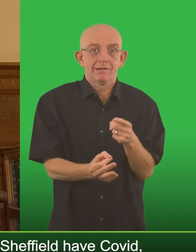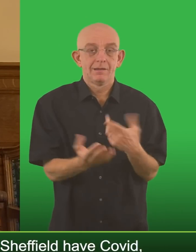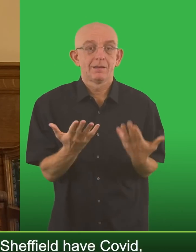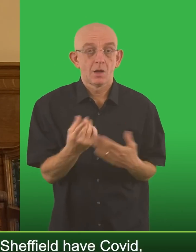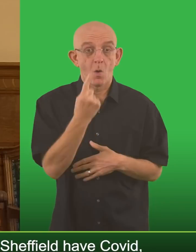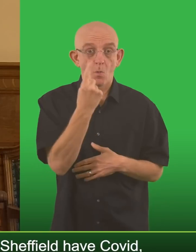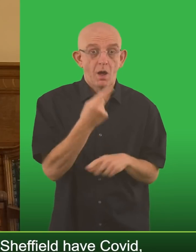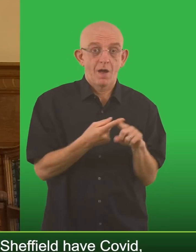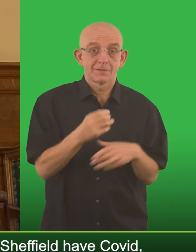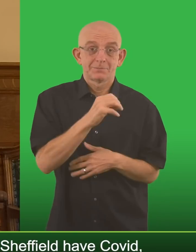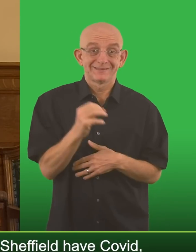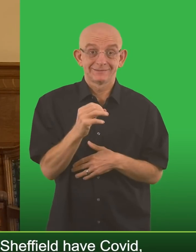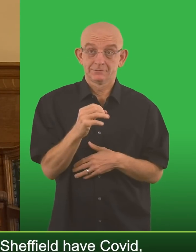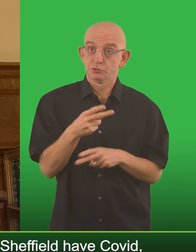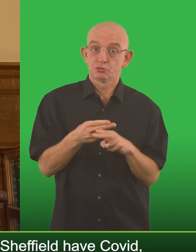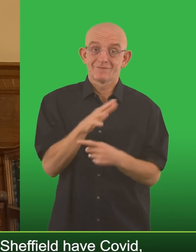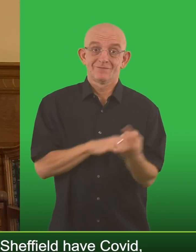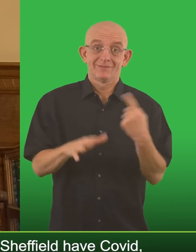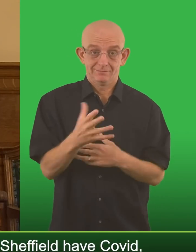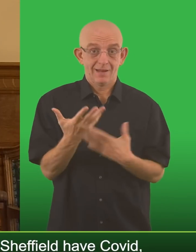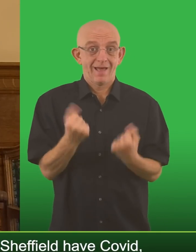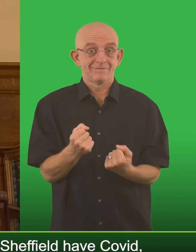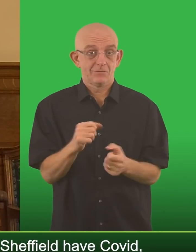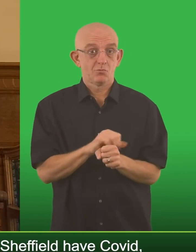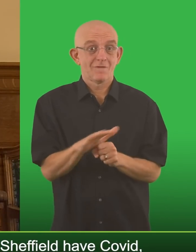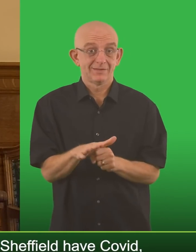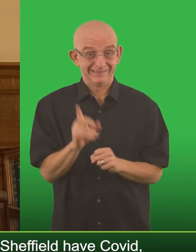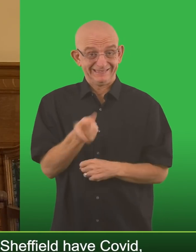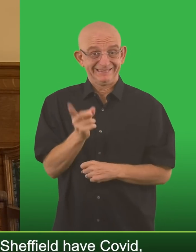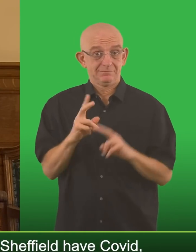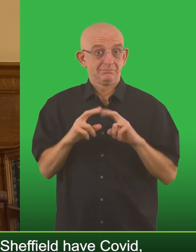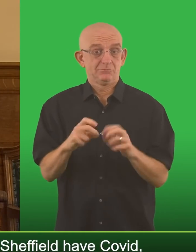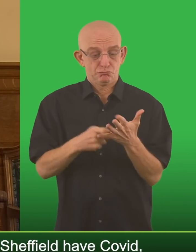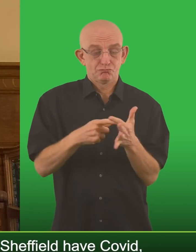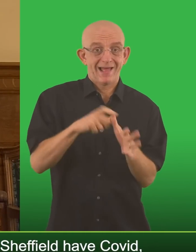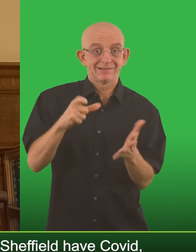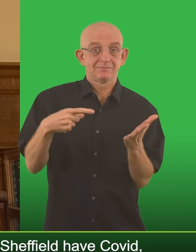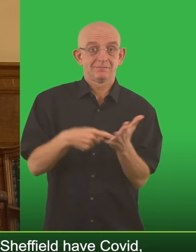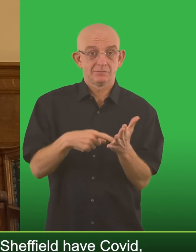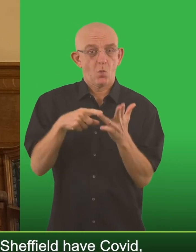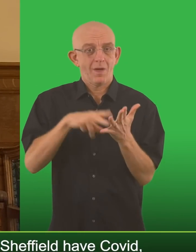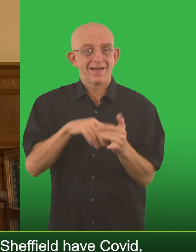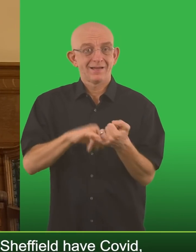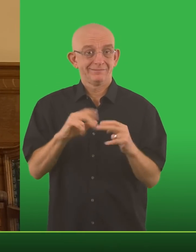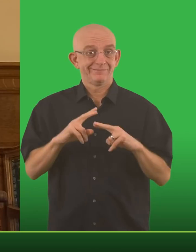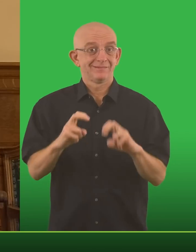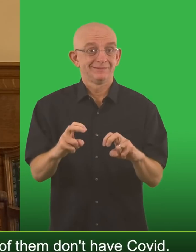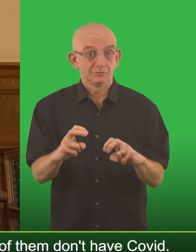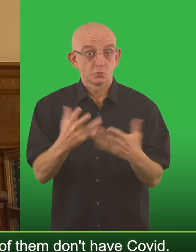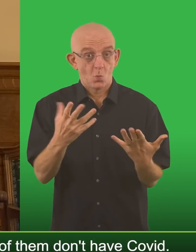about it. But today, about 1.5% of the population of Sheffield have COVID. That's from the REACT study and the ONS